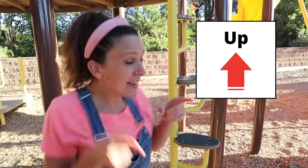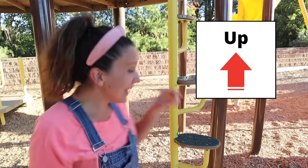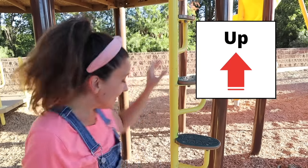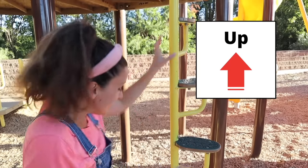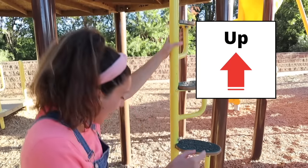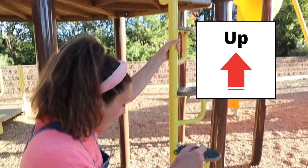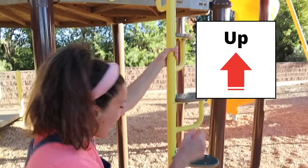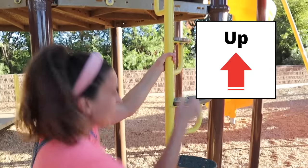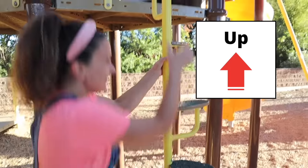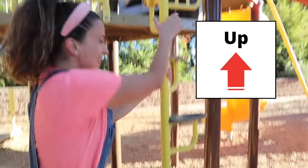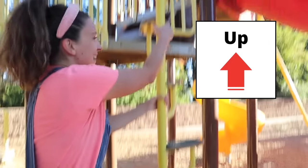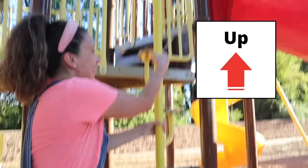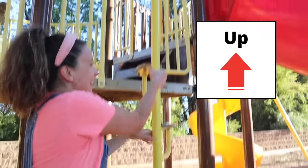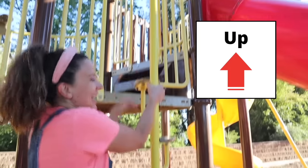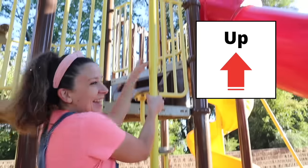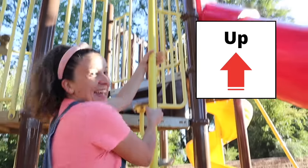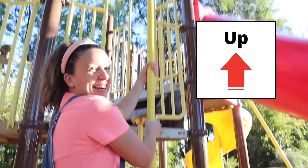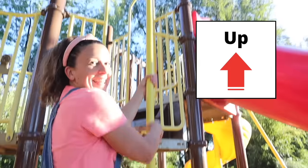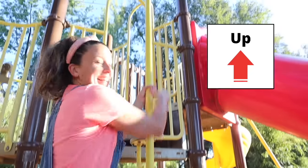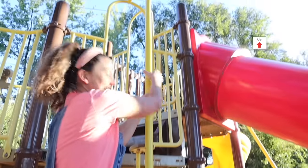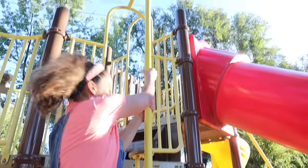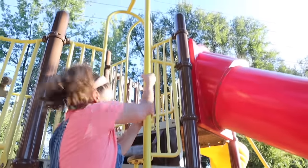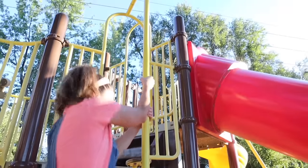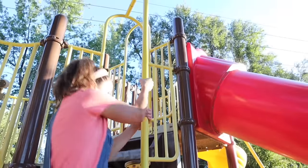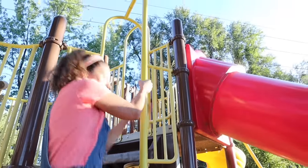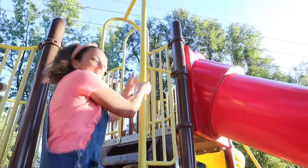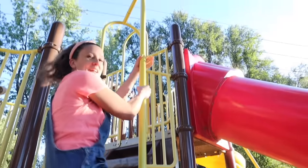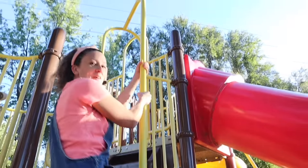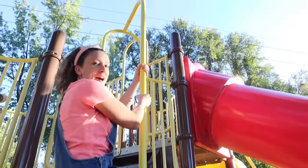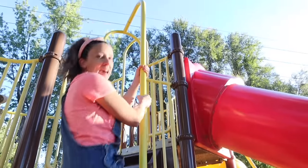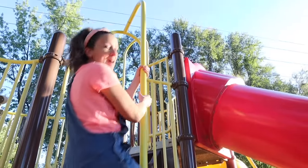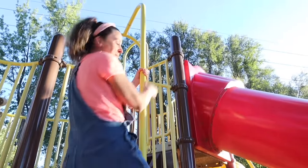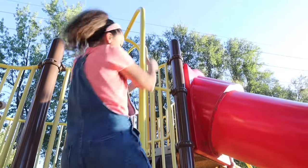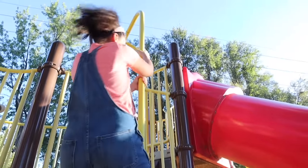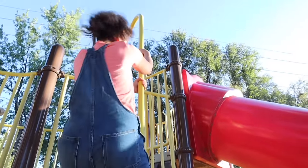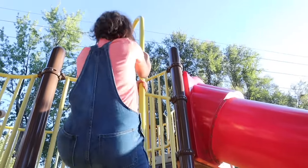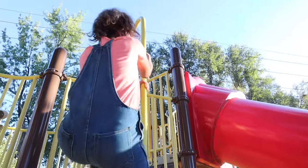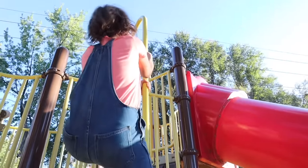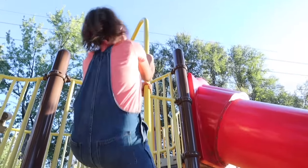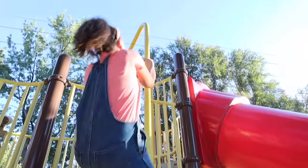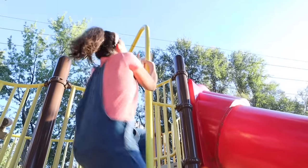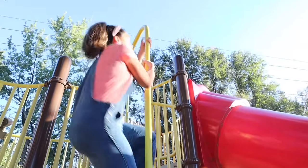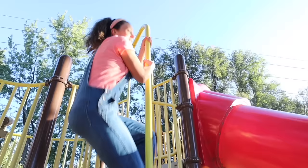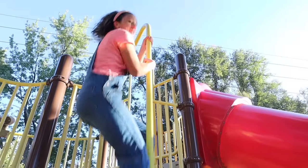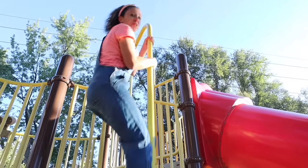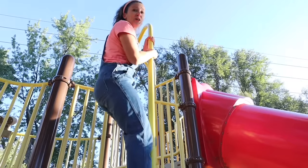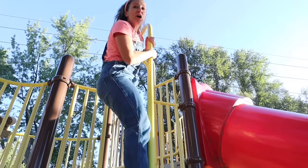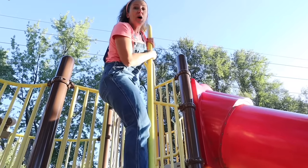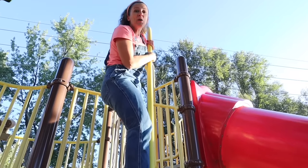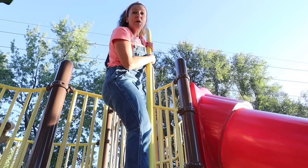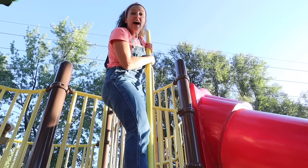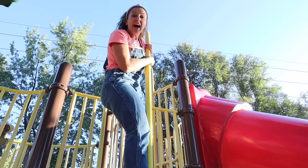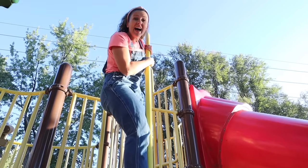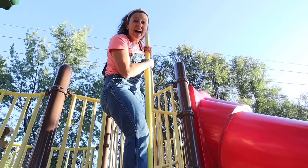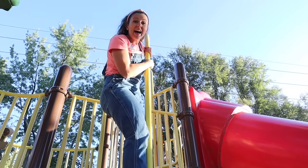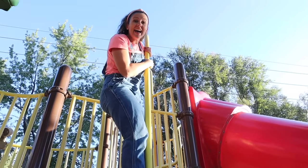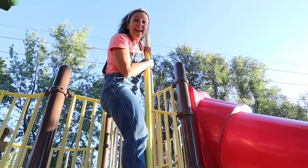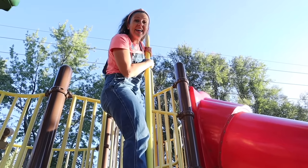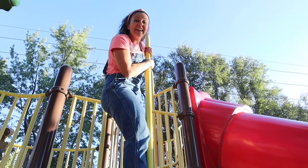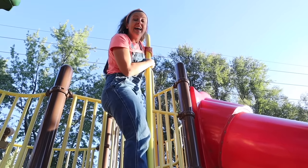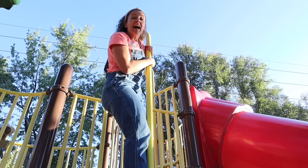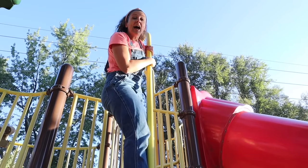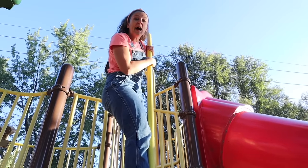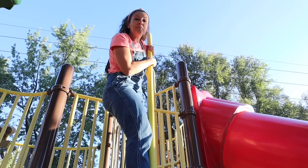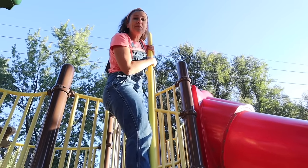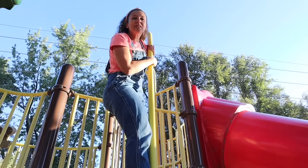up. Yay, you did it. Now we can go up. So